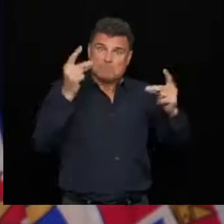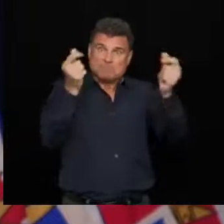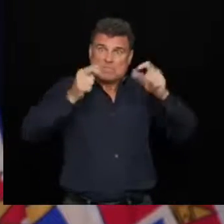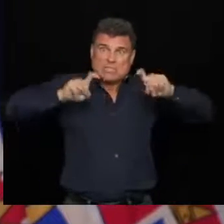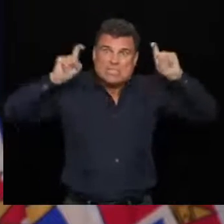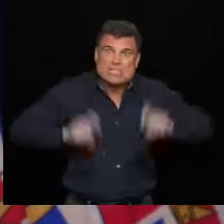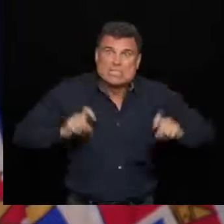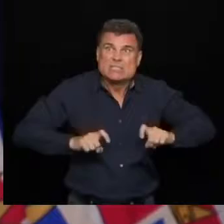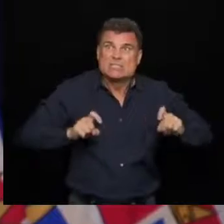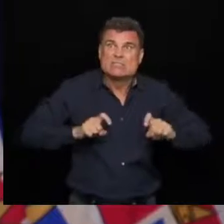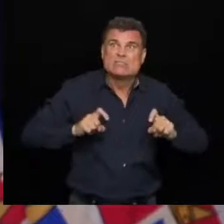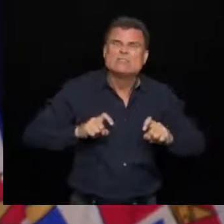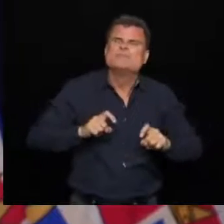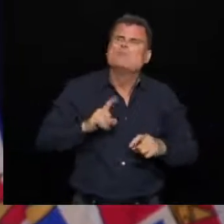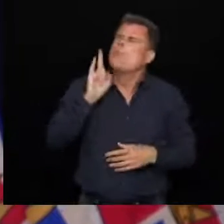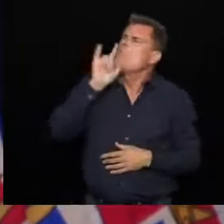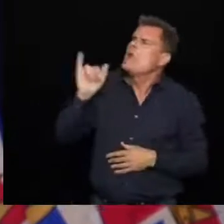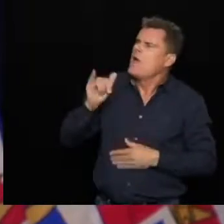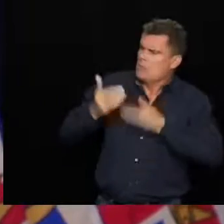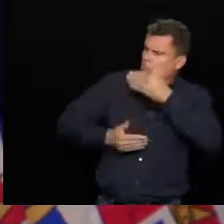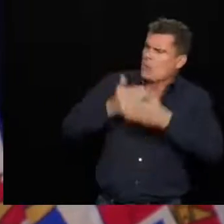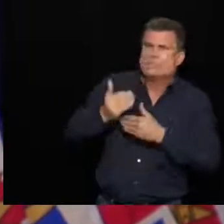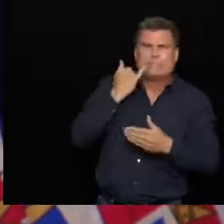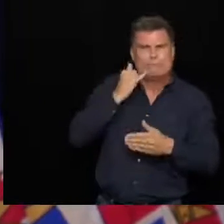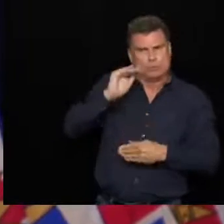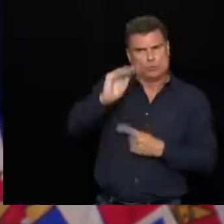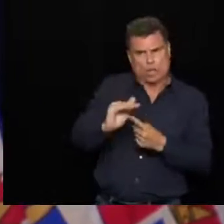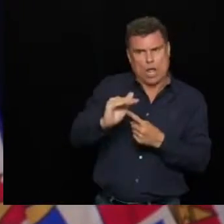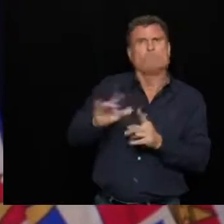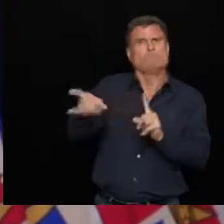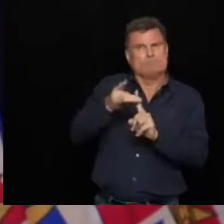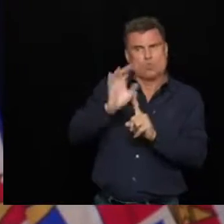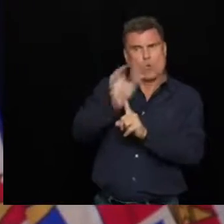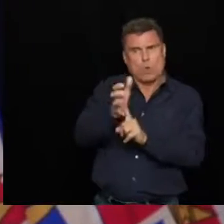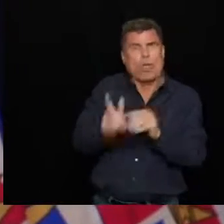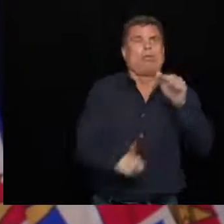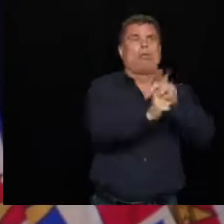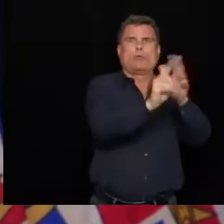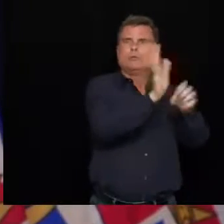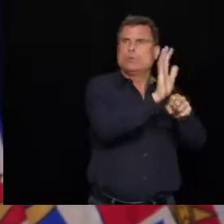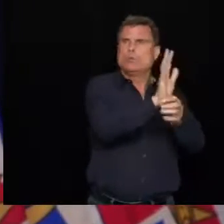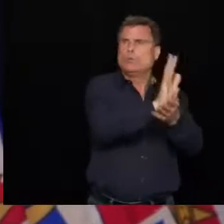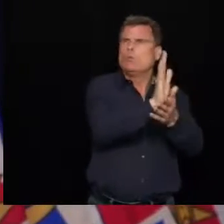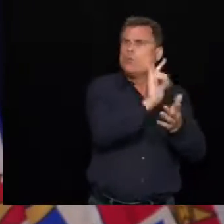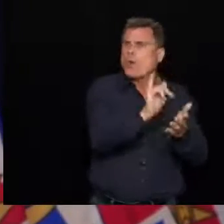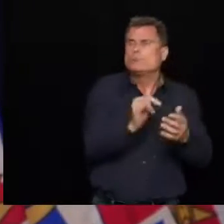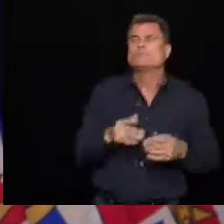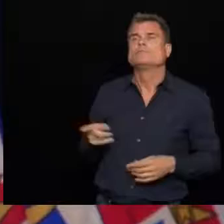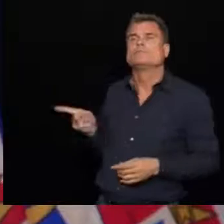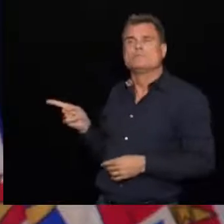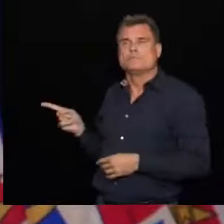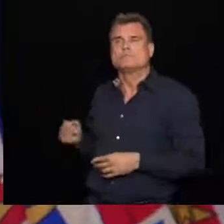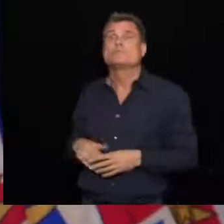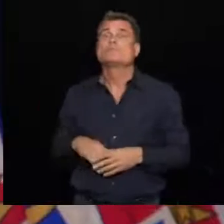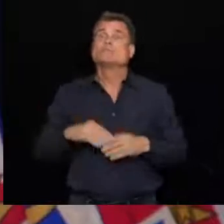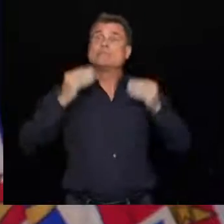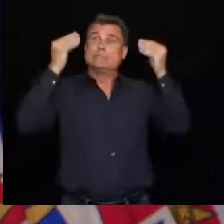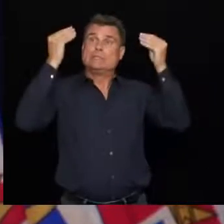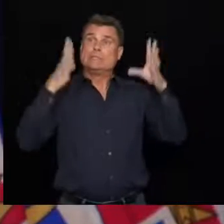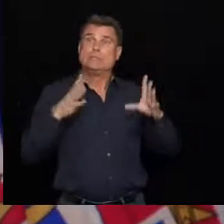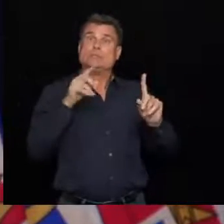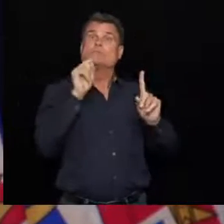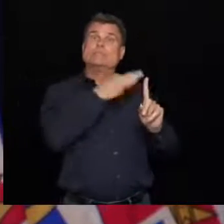so anytime a child or a teacher or a staff person or a bus driver